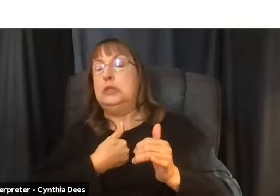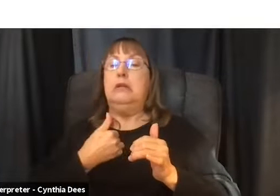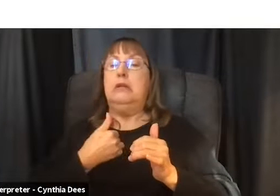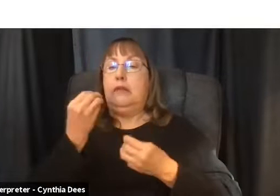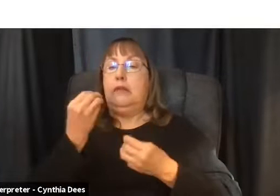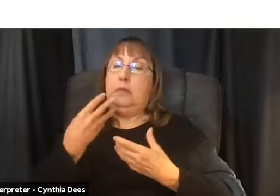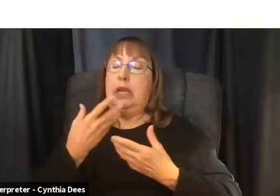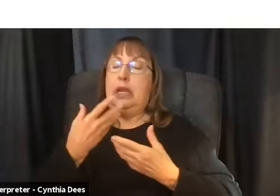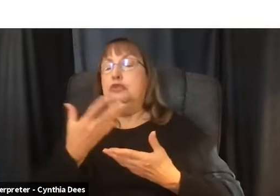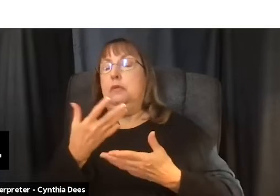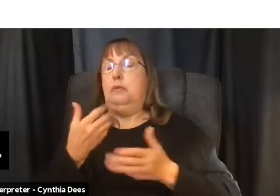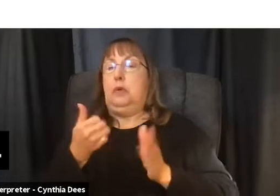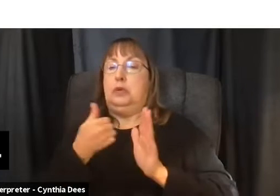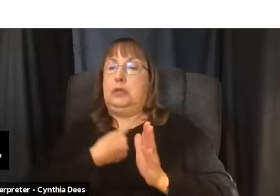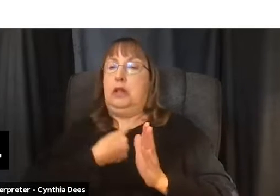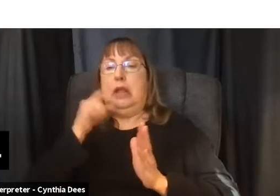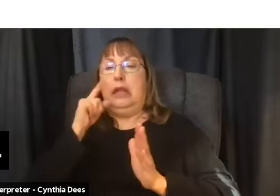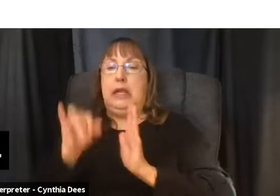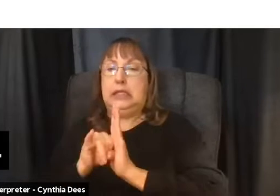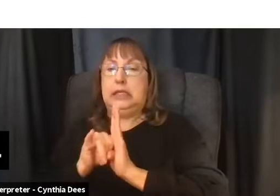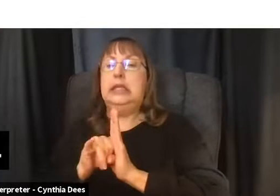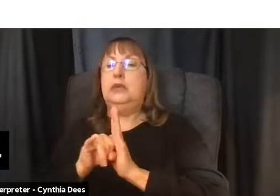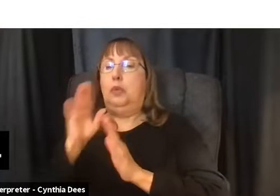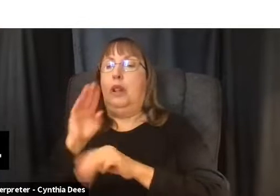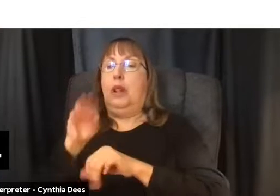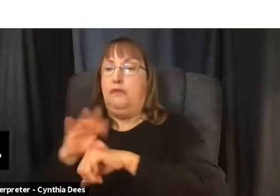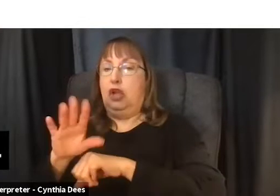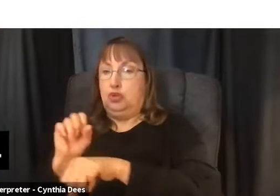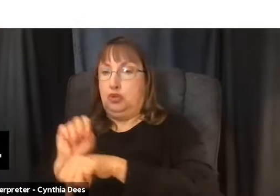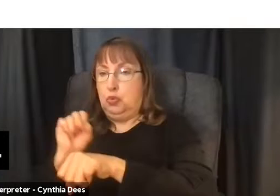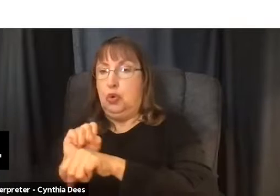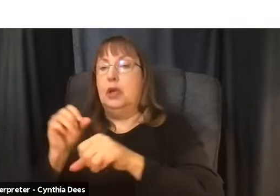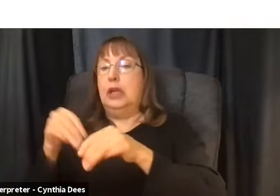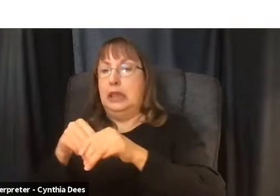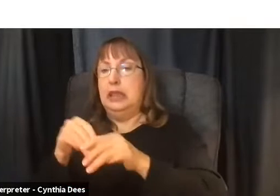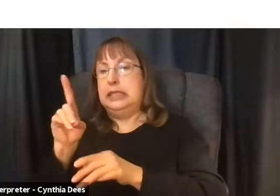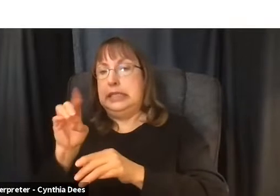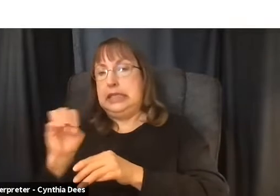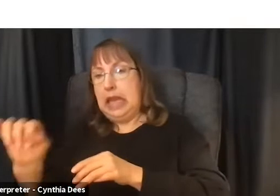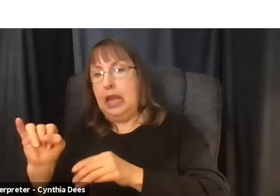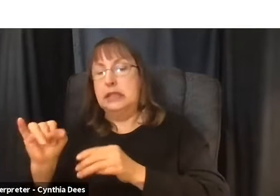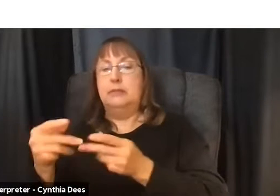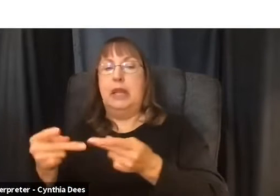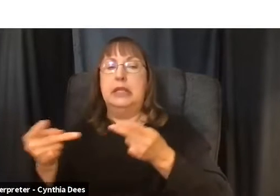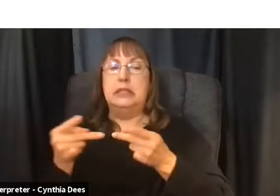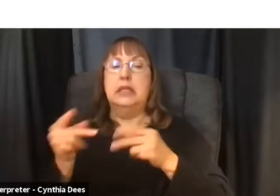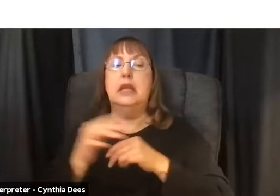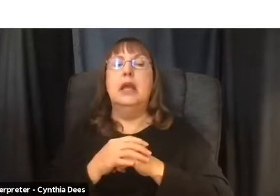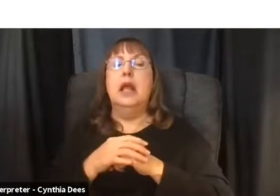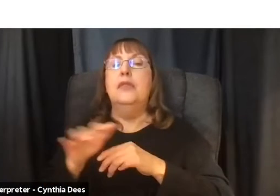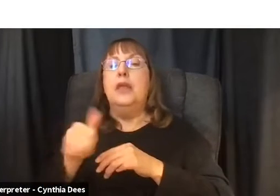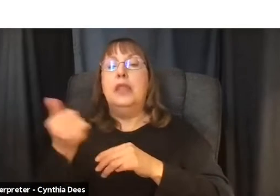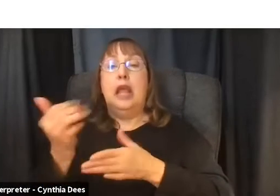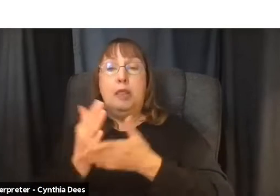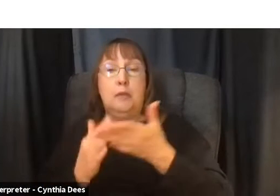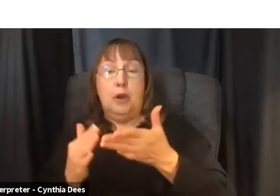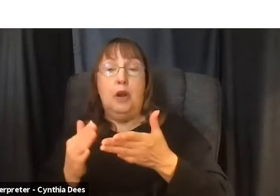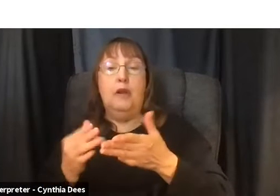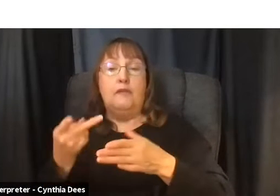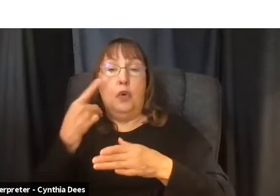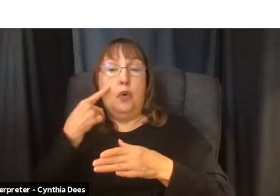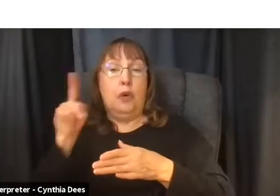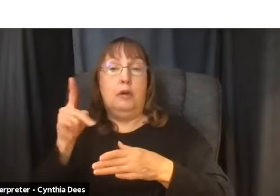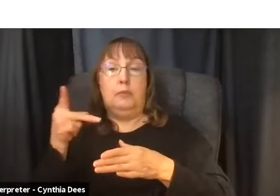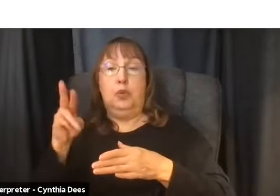the DEI space. So those are a few things to think about. And then the other piece about the pre-interview phase